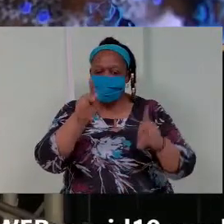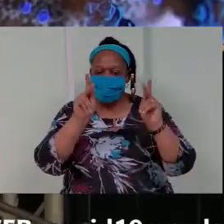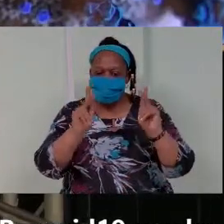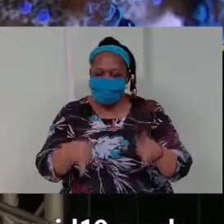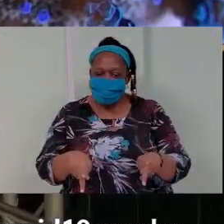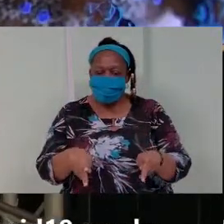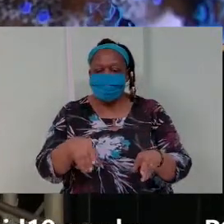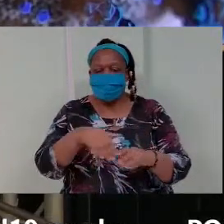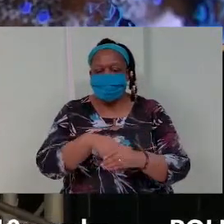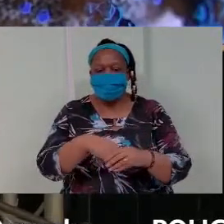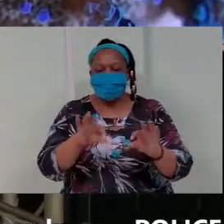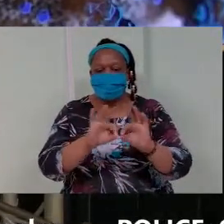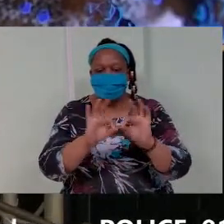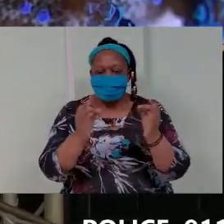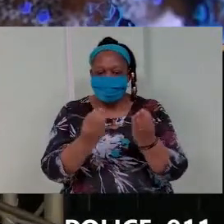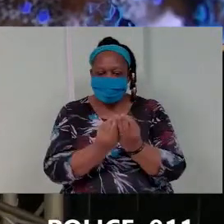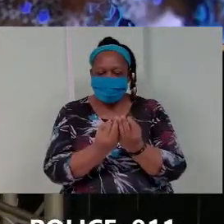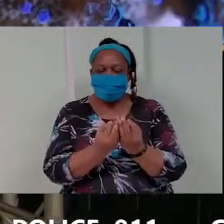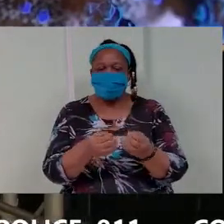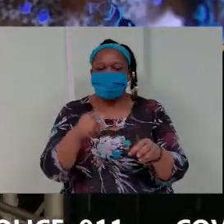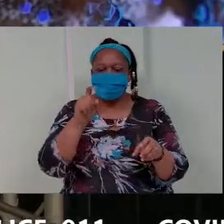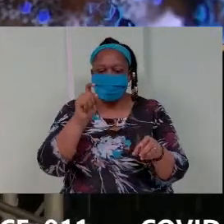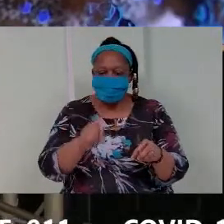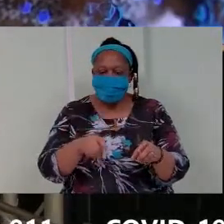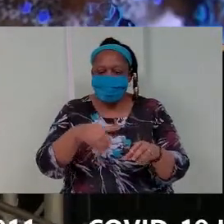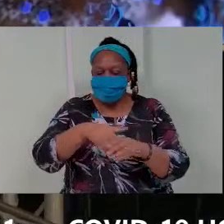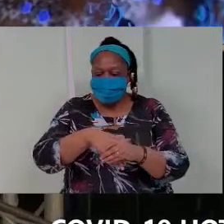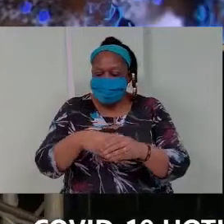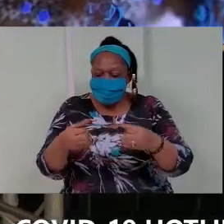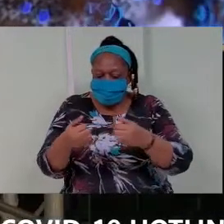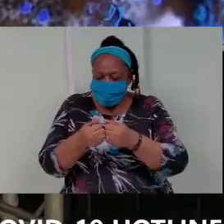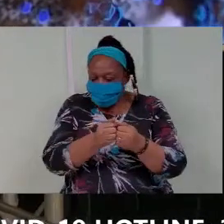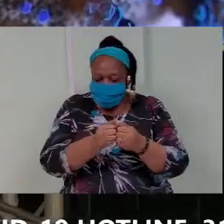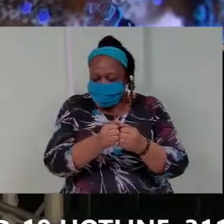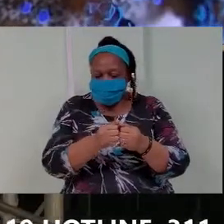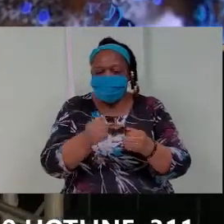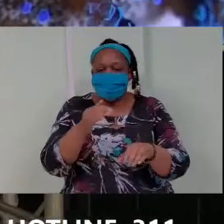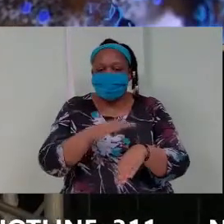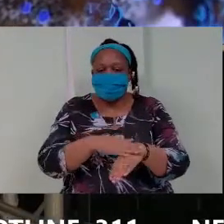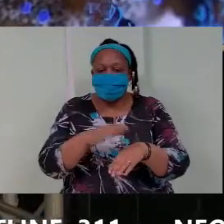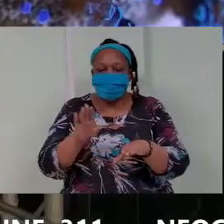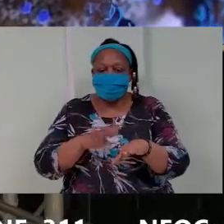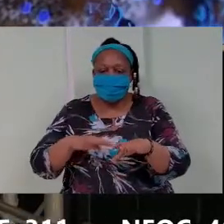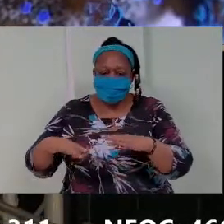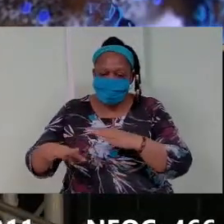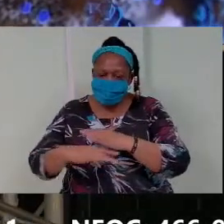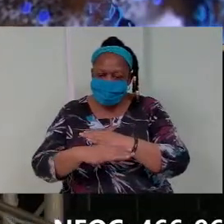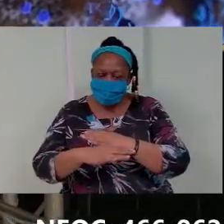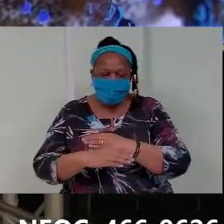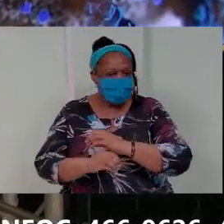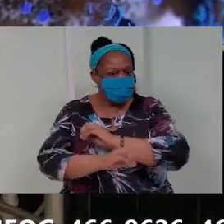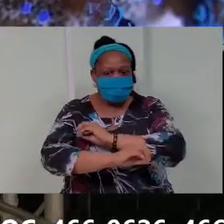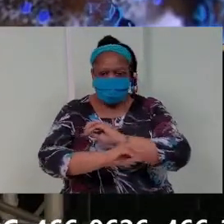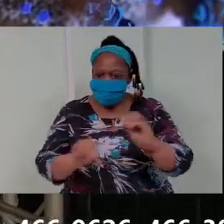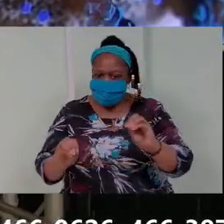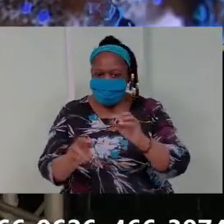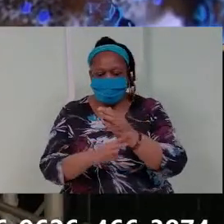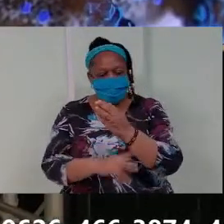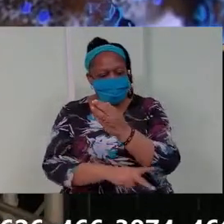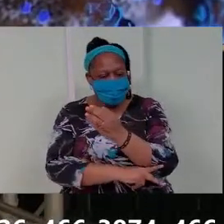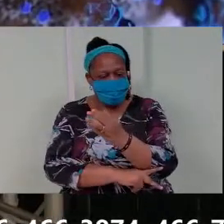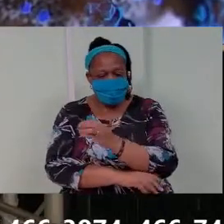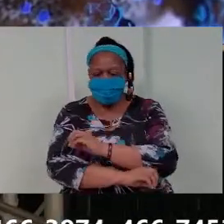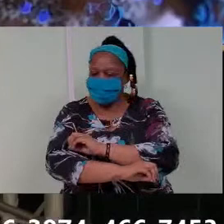immediate family should be in close proximity to each other. There shall be no picnics, beach